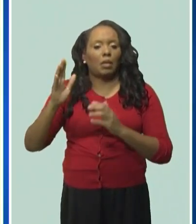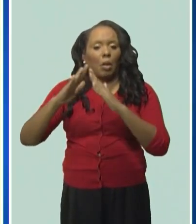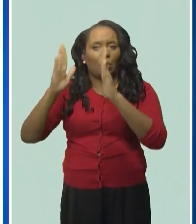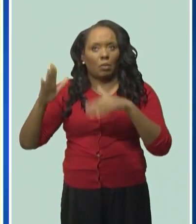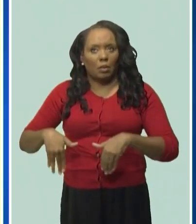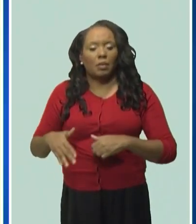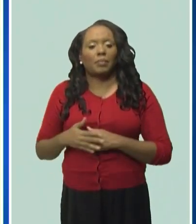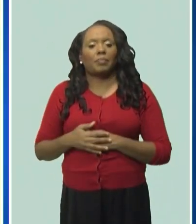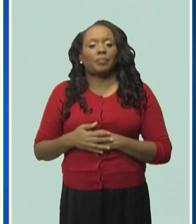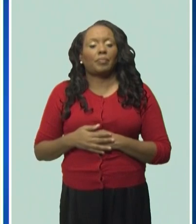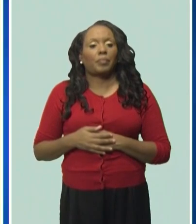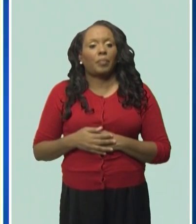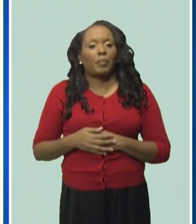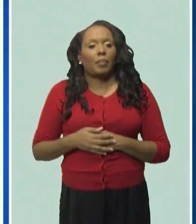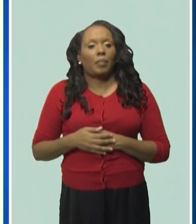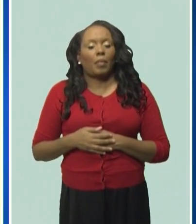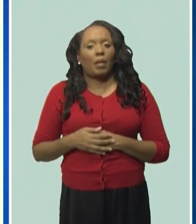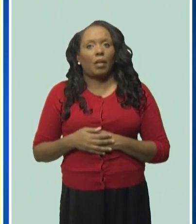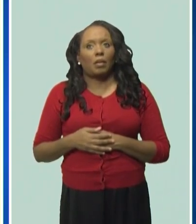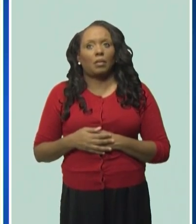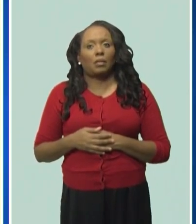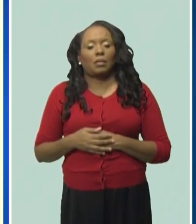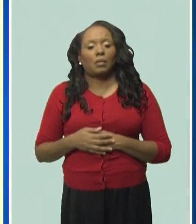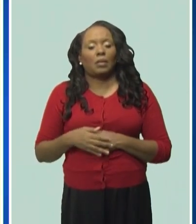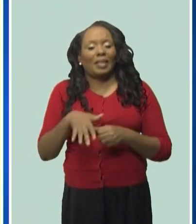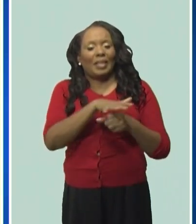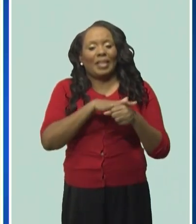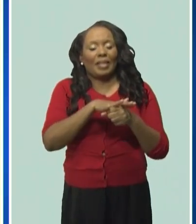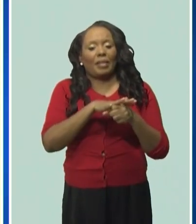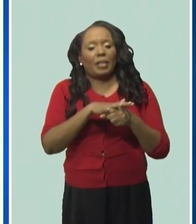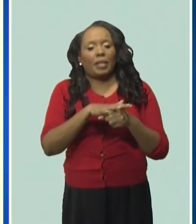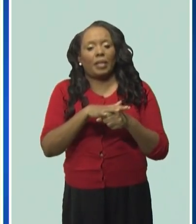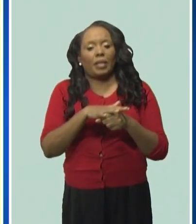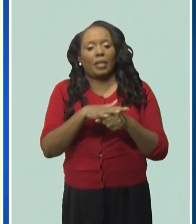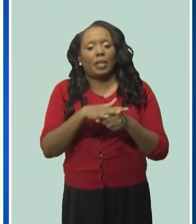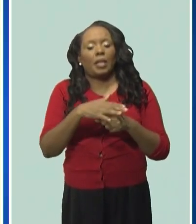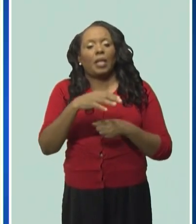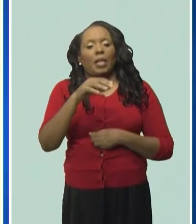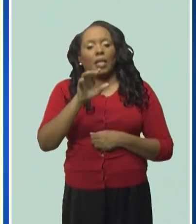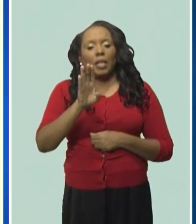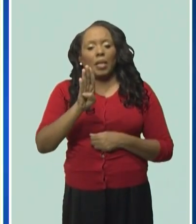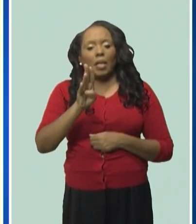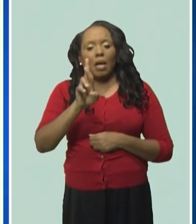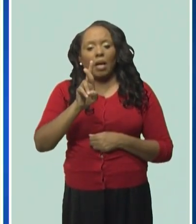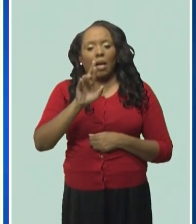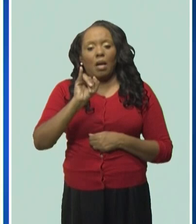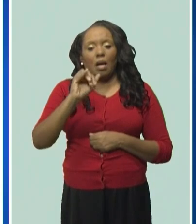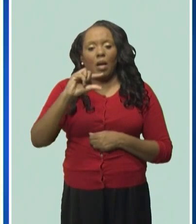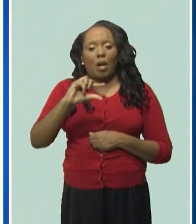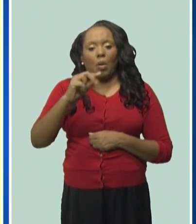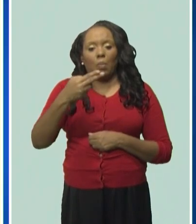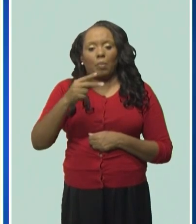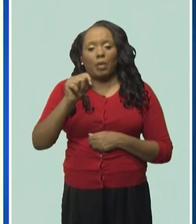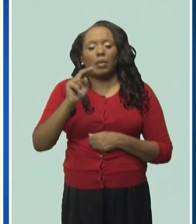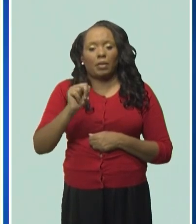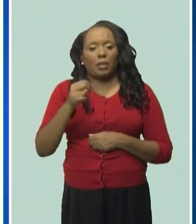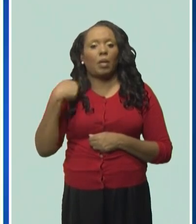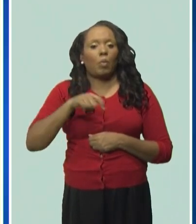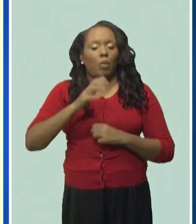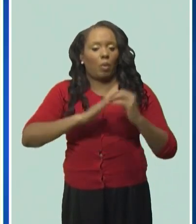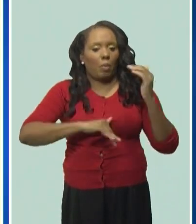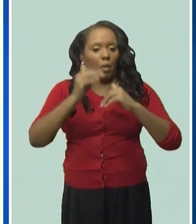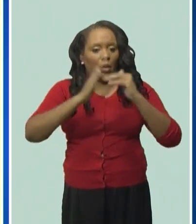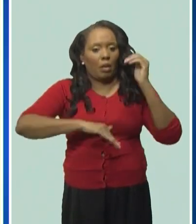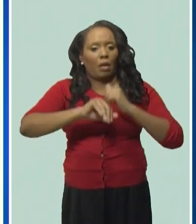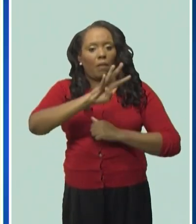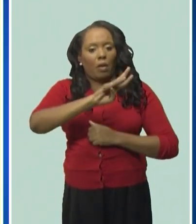Brighton just started. The infrastructure at Brighton. We are building 42 at Brighton. And the good news for